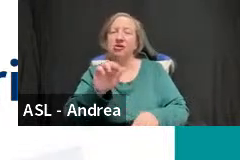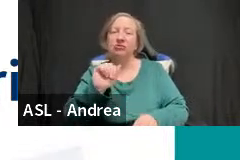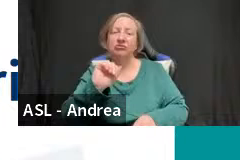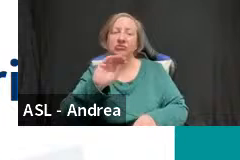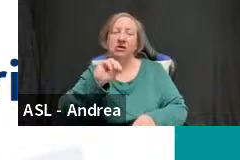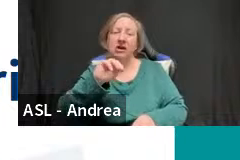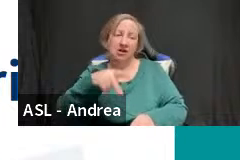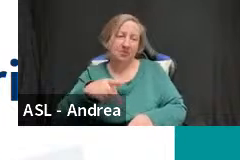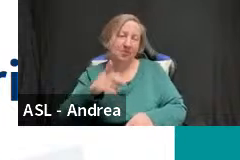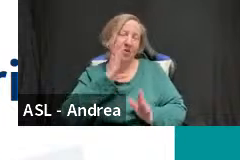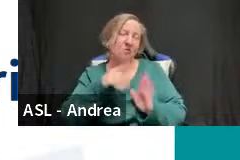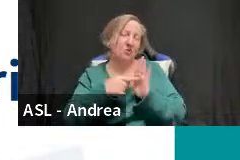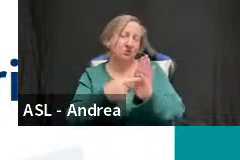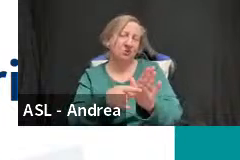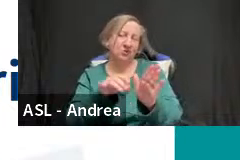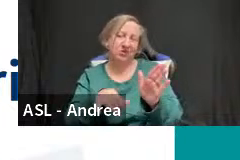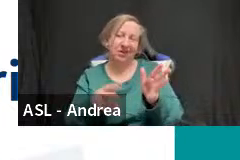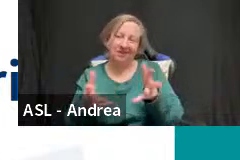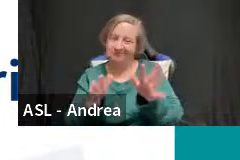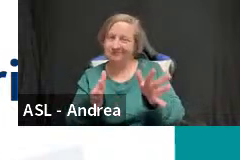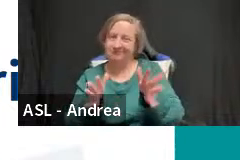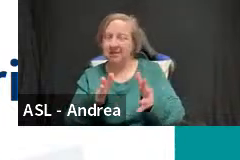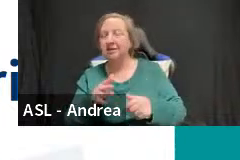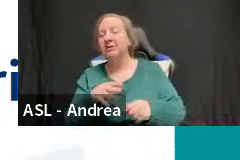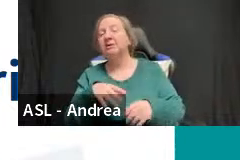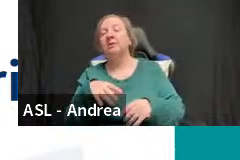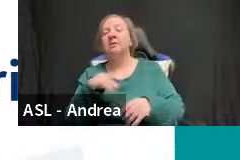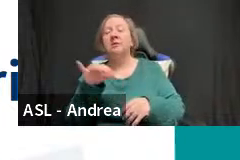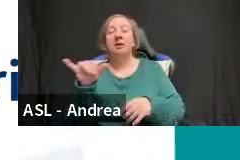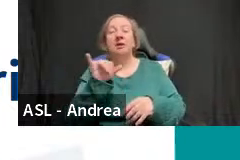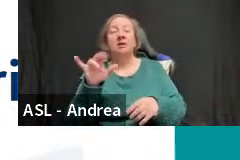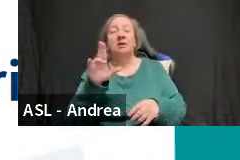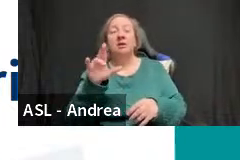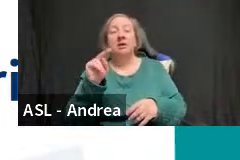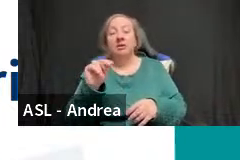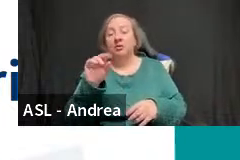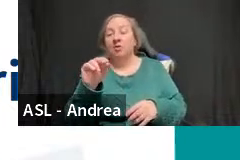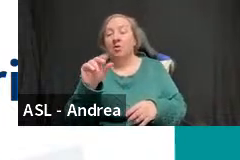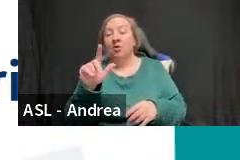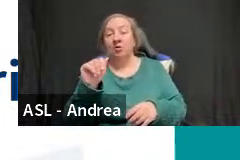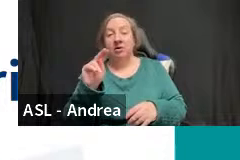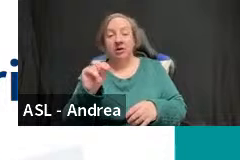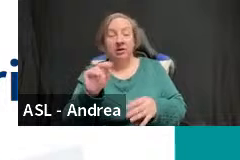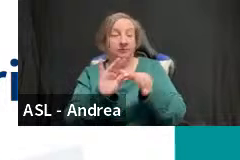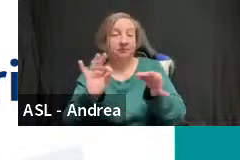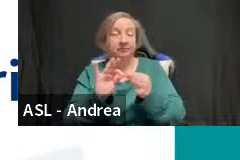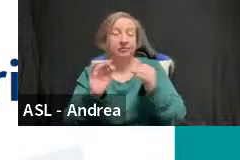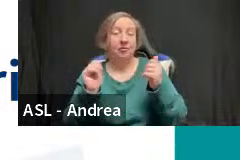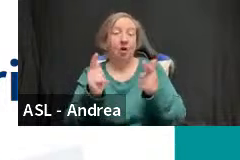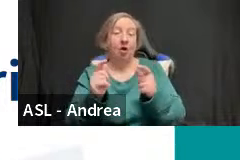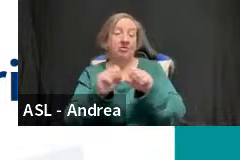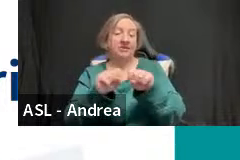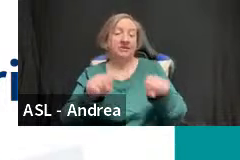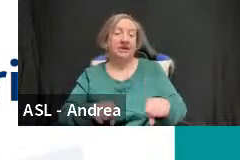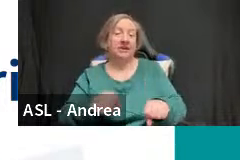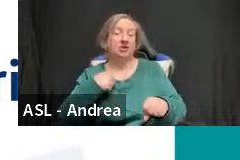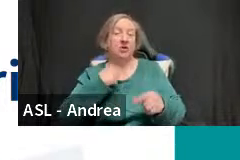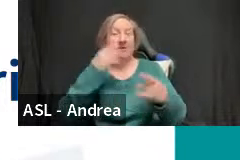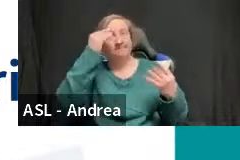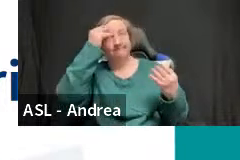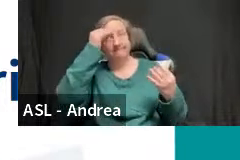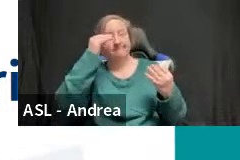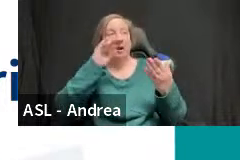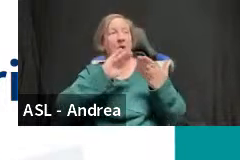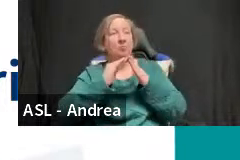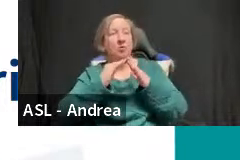that's sort of the thing. But as Nolan was saying, all of these stations, we're keeping in mind those overarching